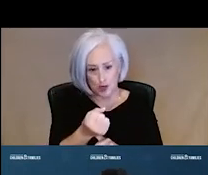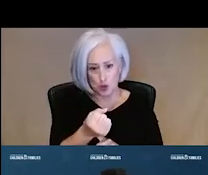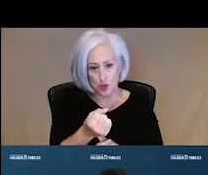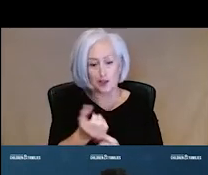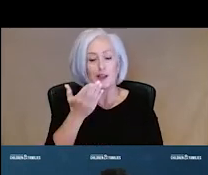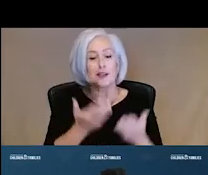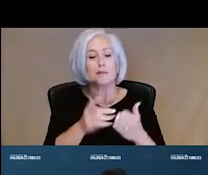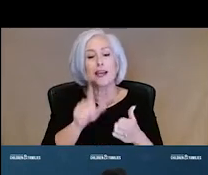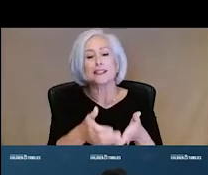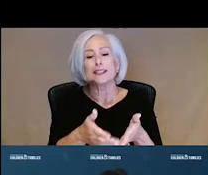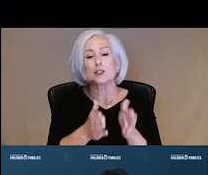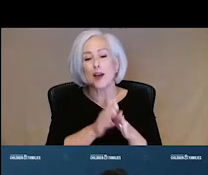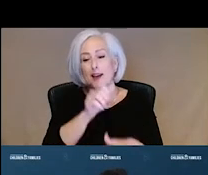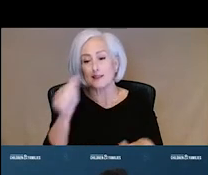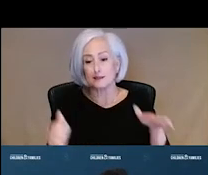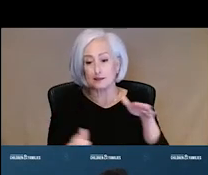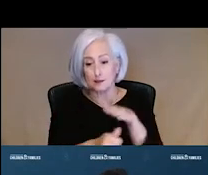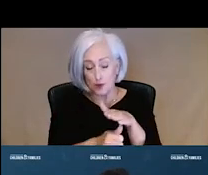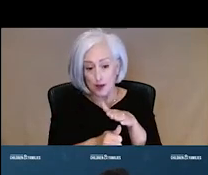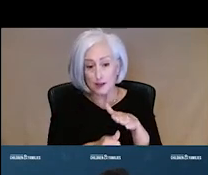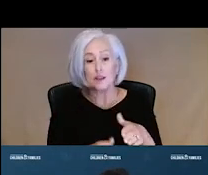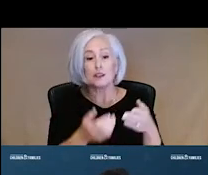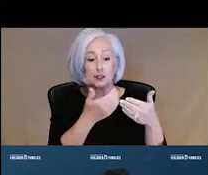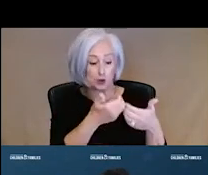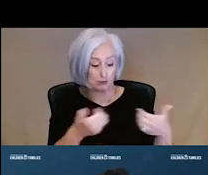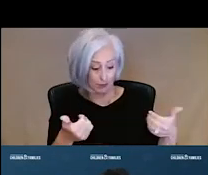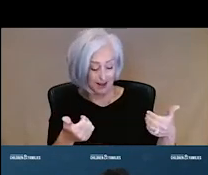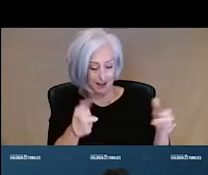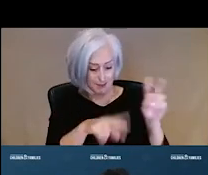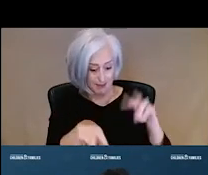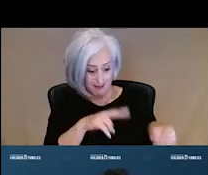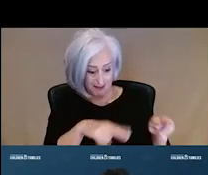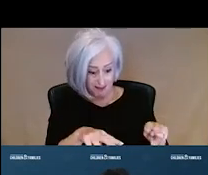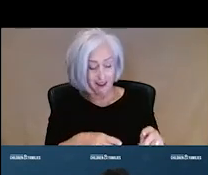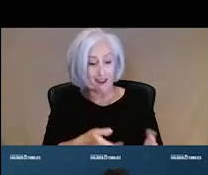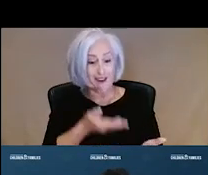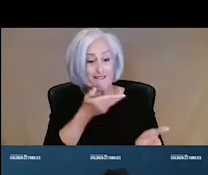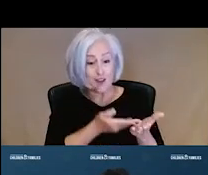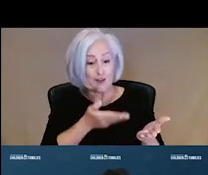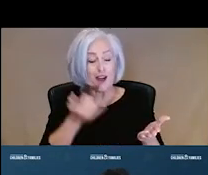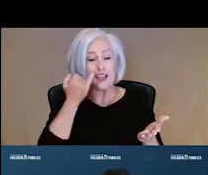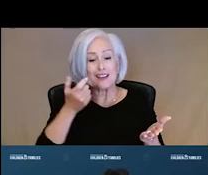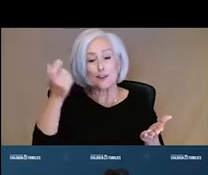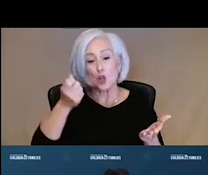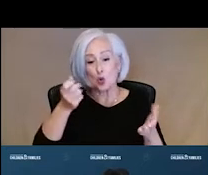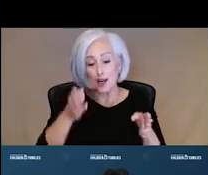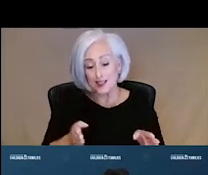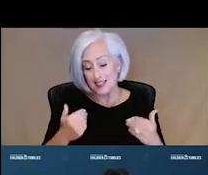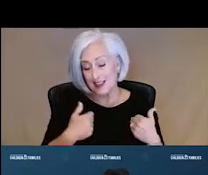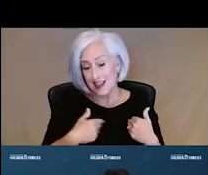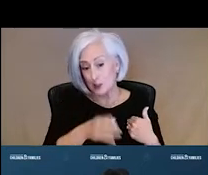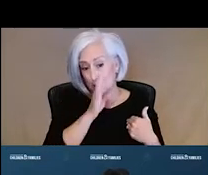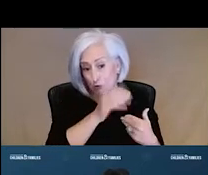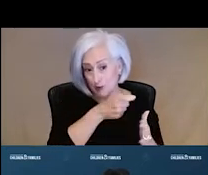their indirect and direct costs for you to review and verify if the grantee has an indirect cost rate